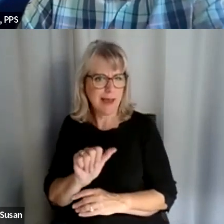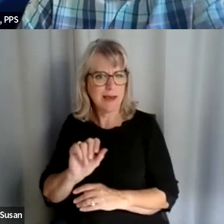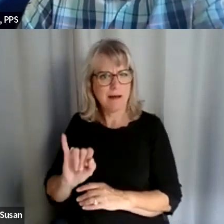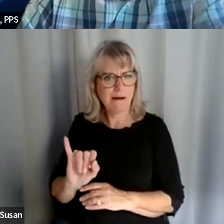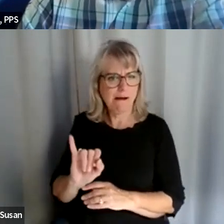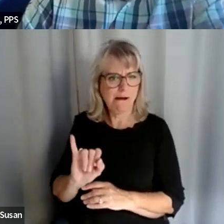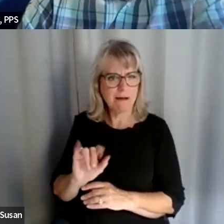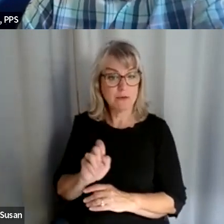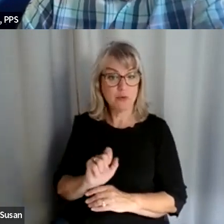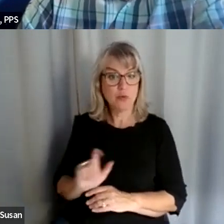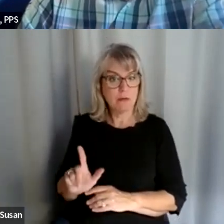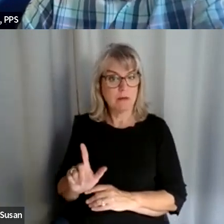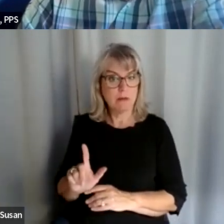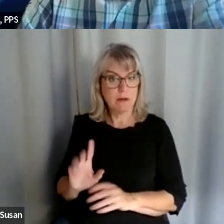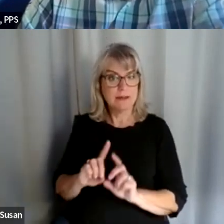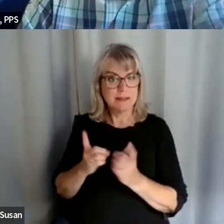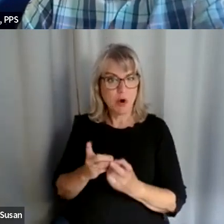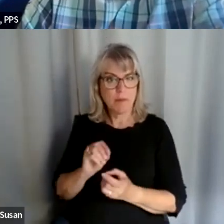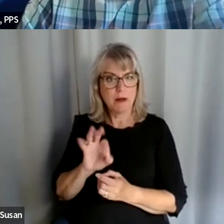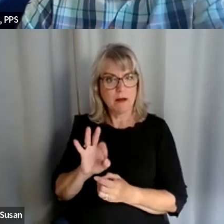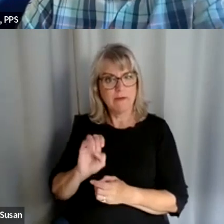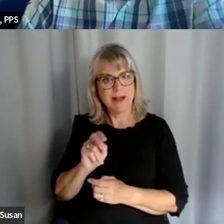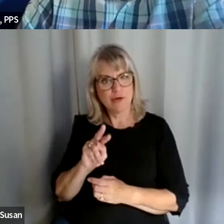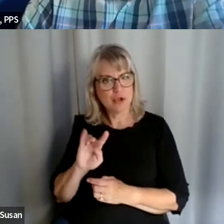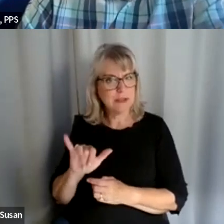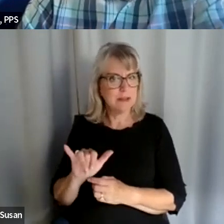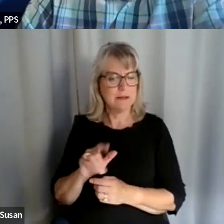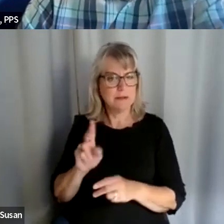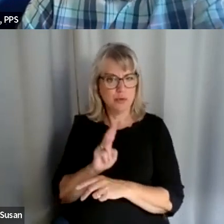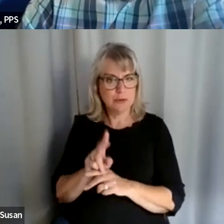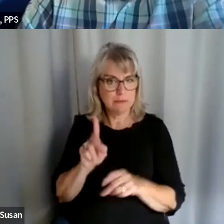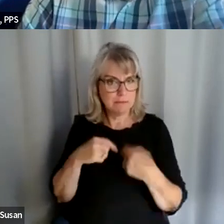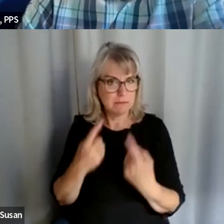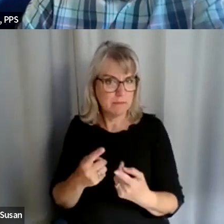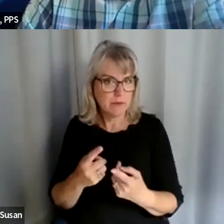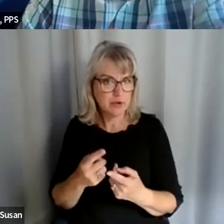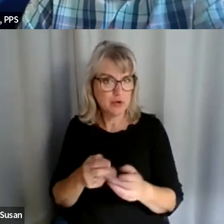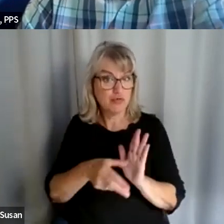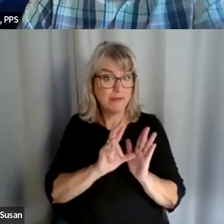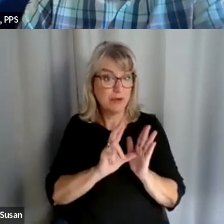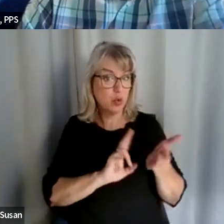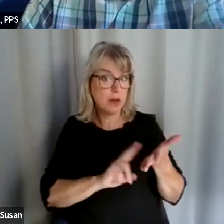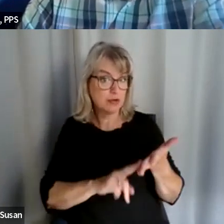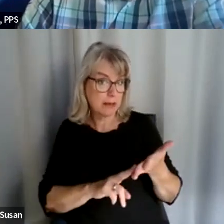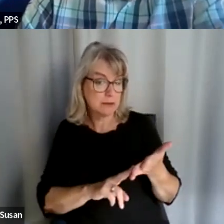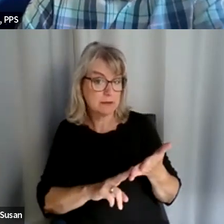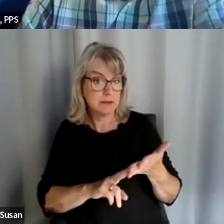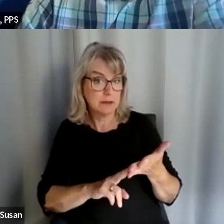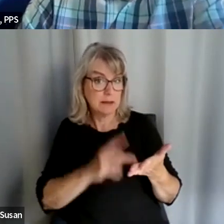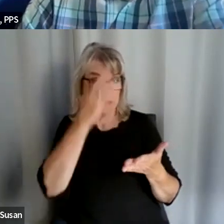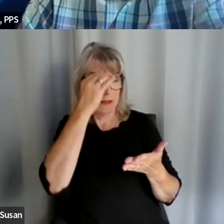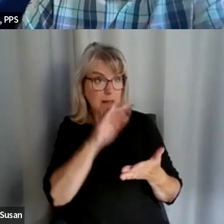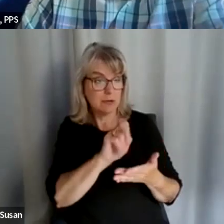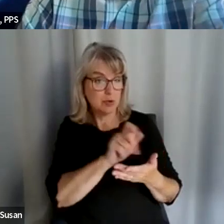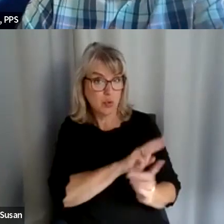an AI tool that the Department of Energy is using in reviewing contracts. So thinking about how that tool